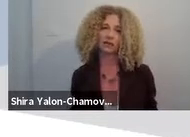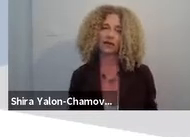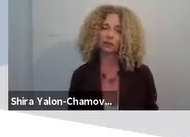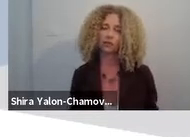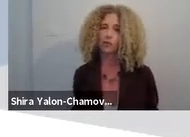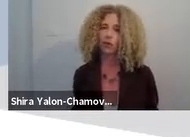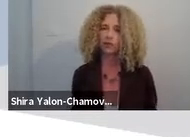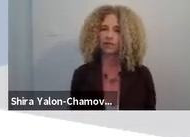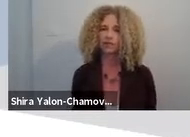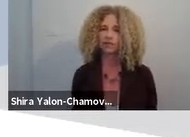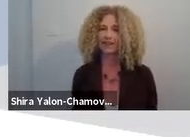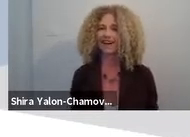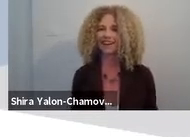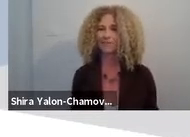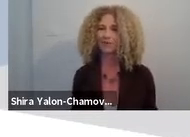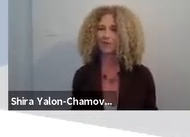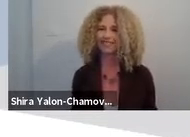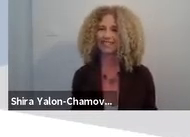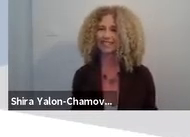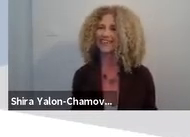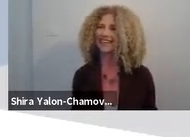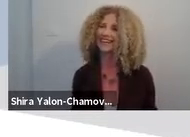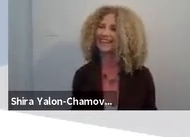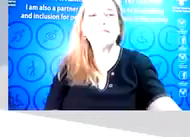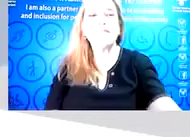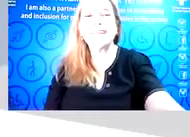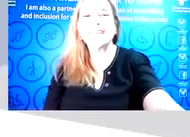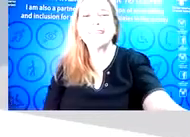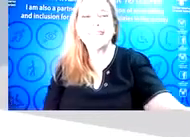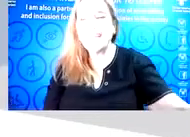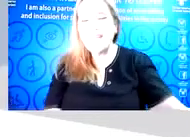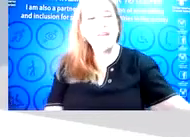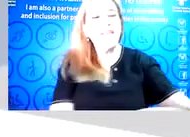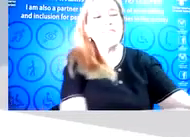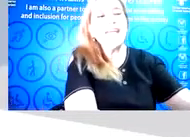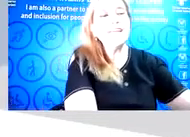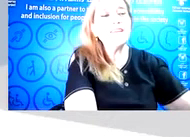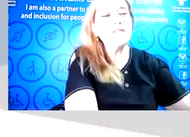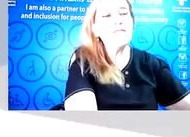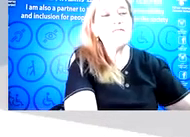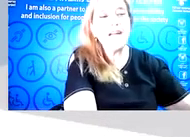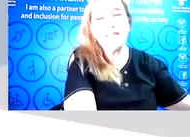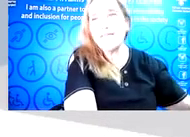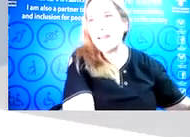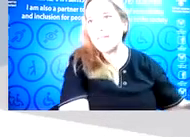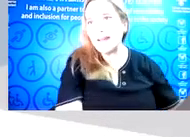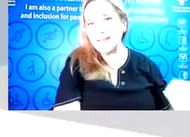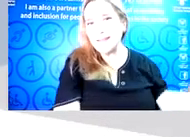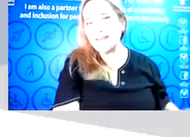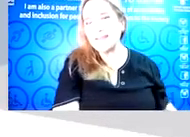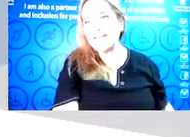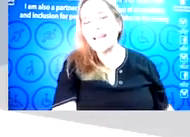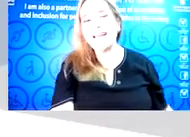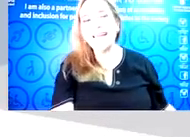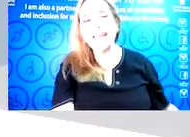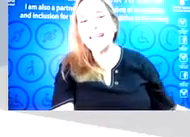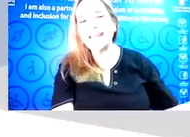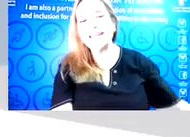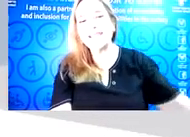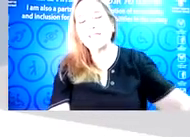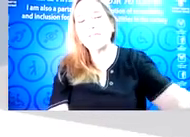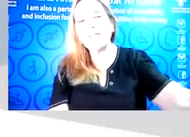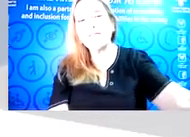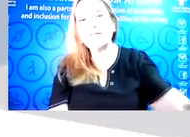and help promote this important perfect. Thank you very, very much, Shira. And